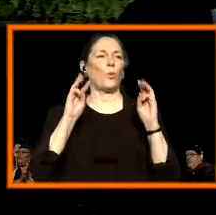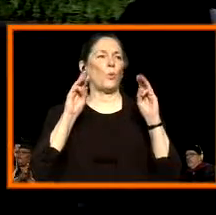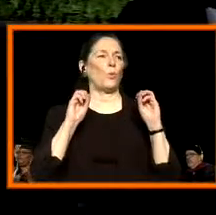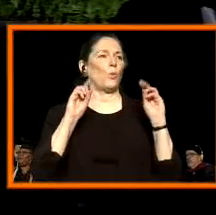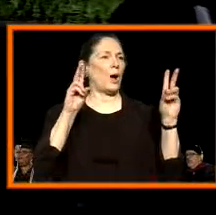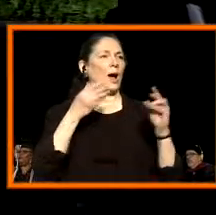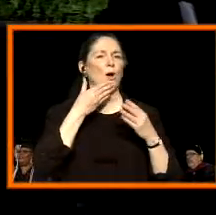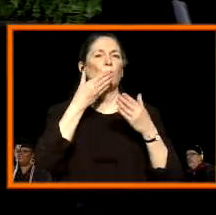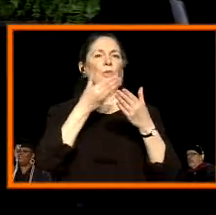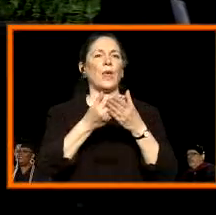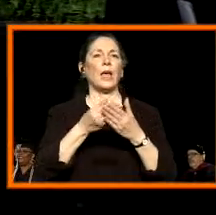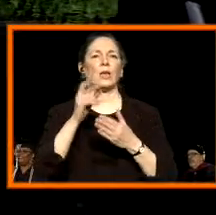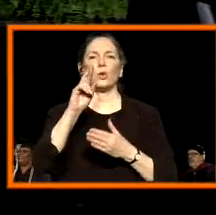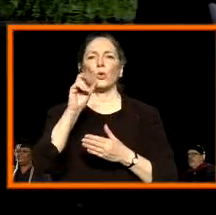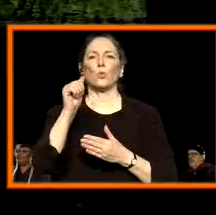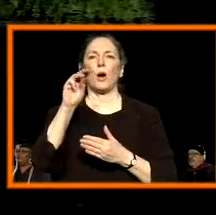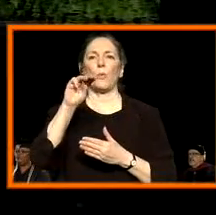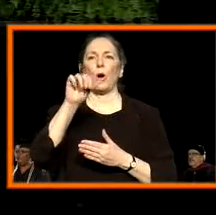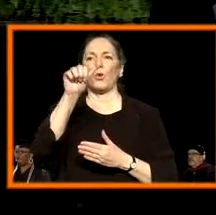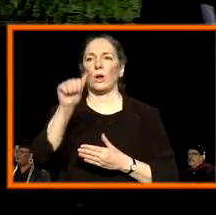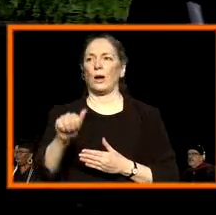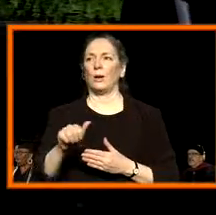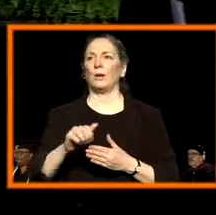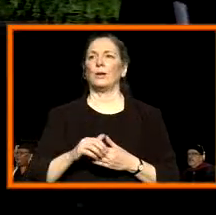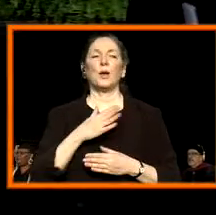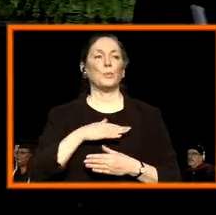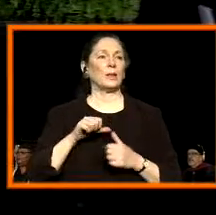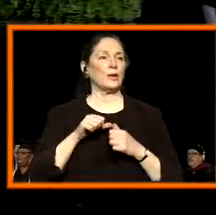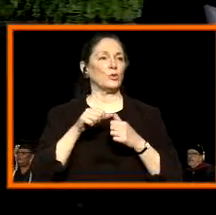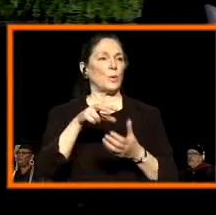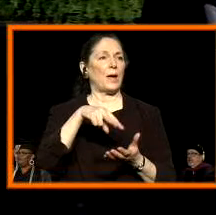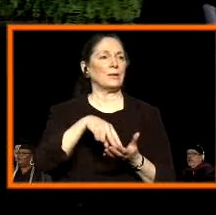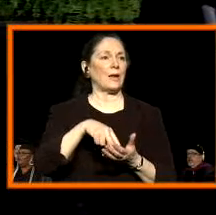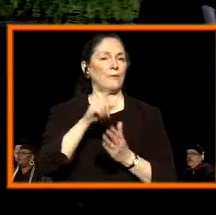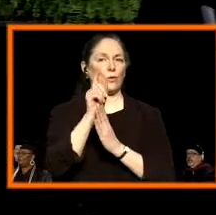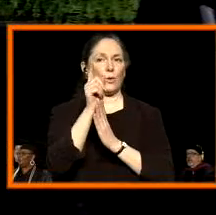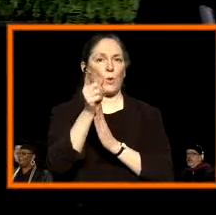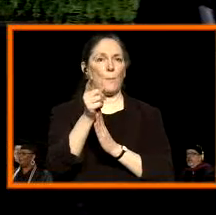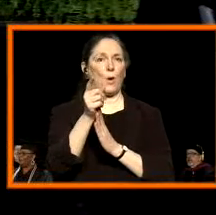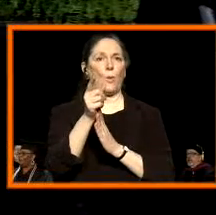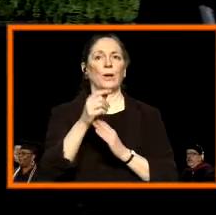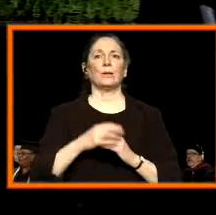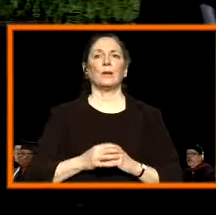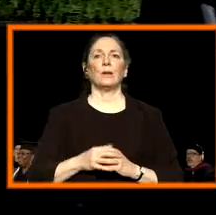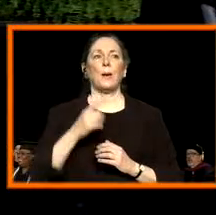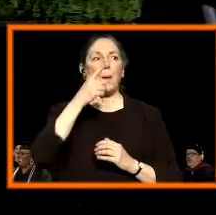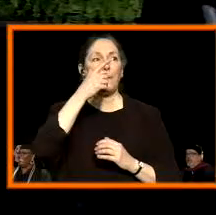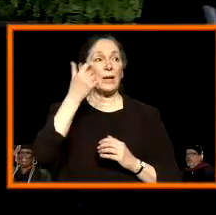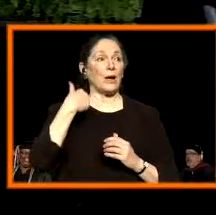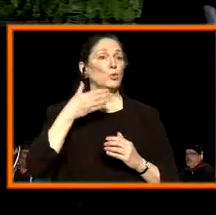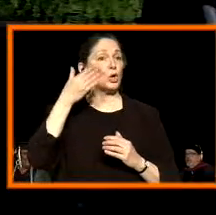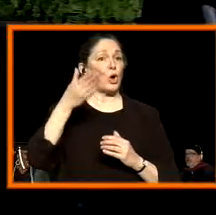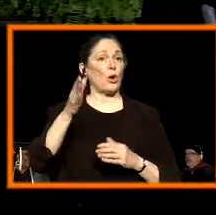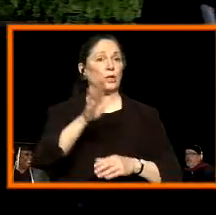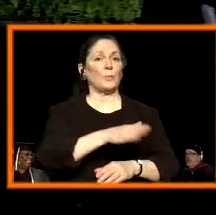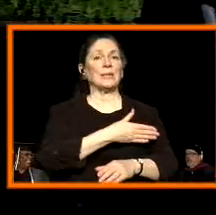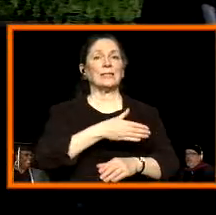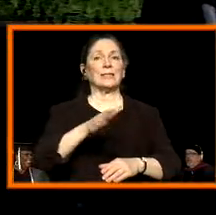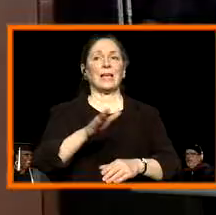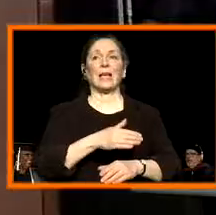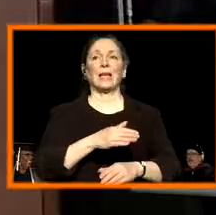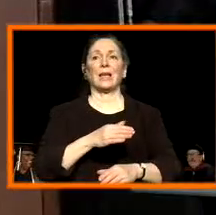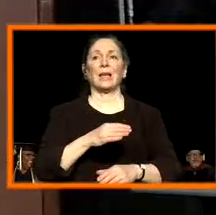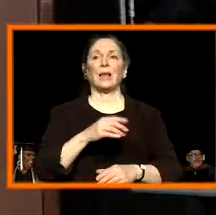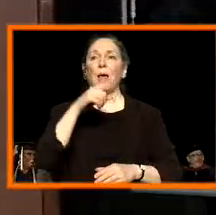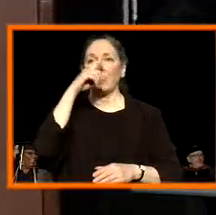Wow. Thank you, Ramona. Please remain standing for a moment because we're going to be singing